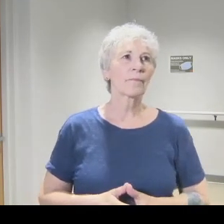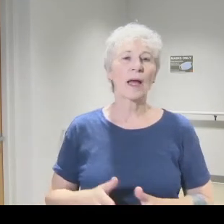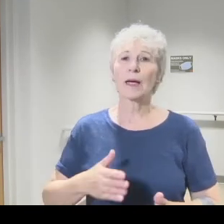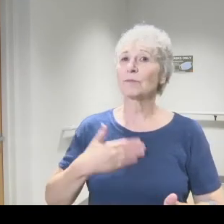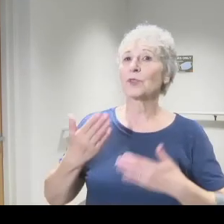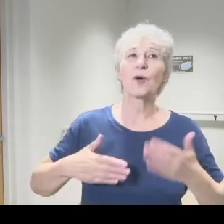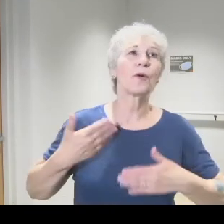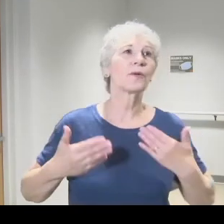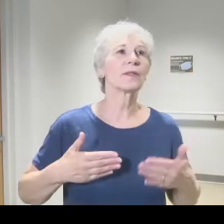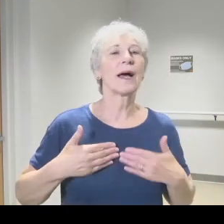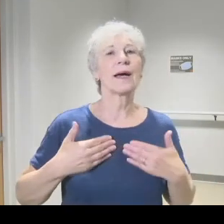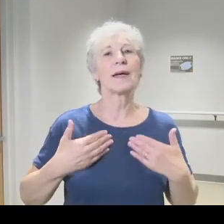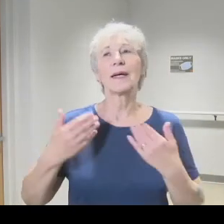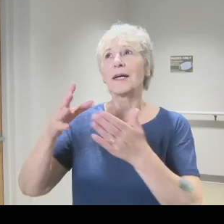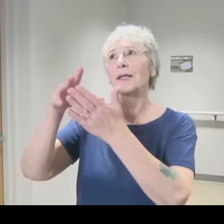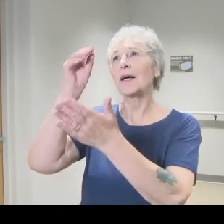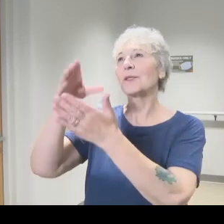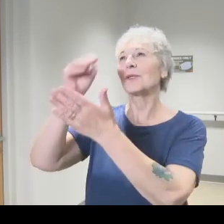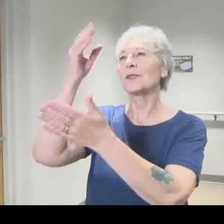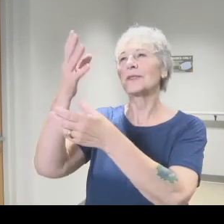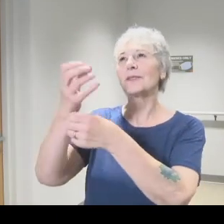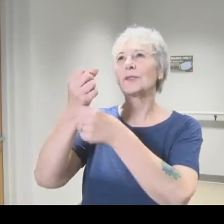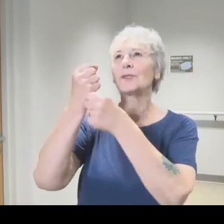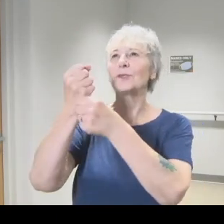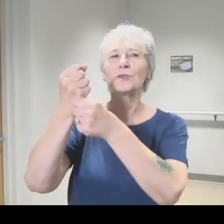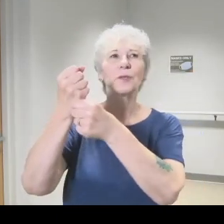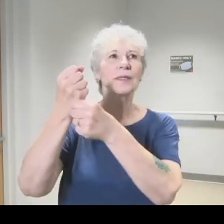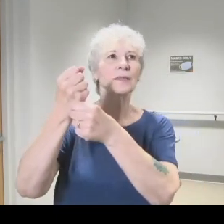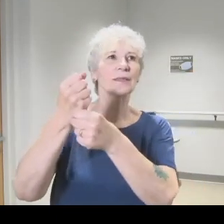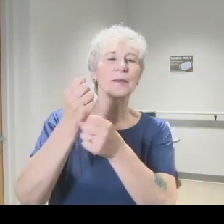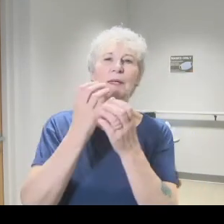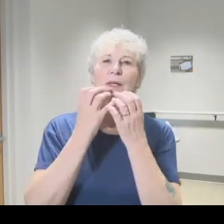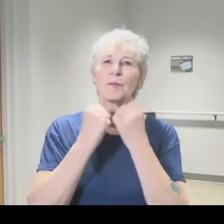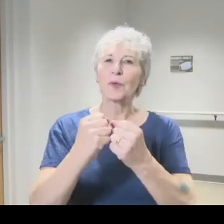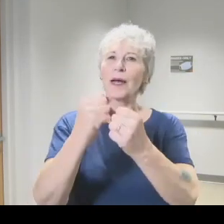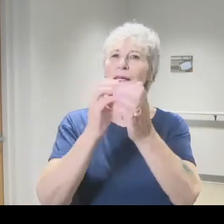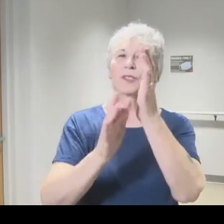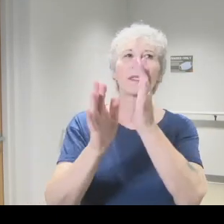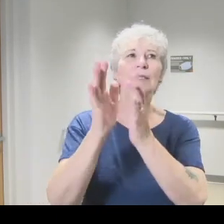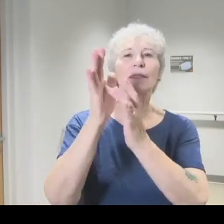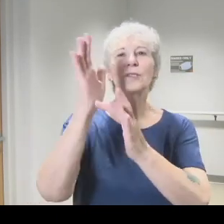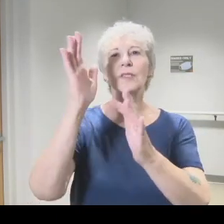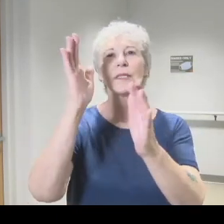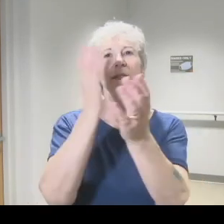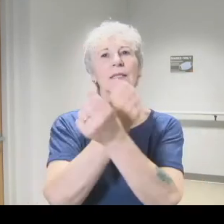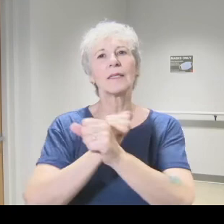more. I'm so glad I've learned to trust him,